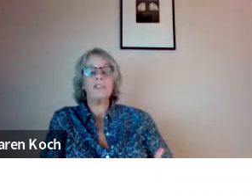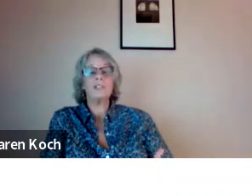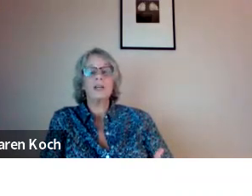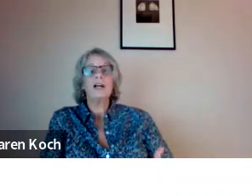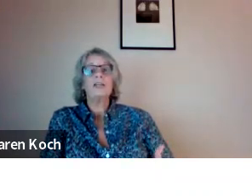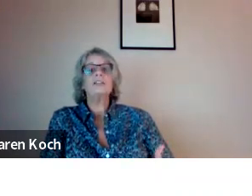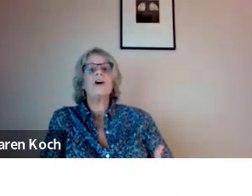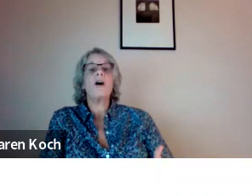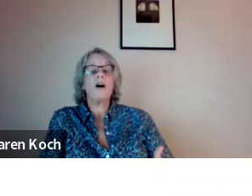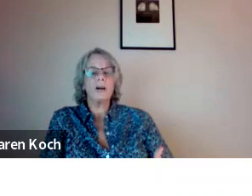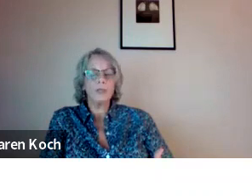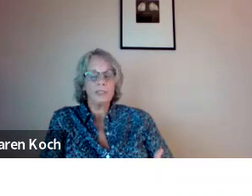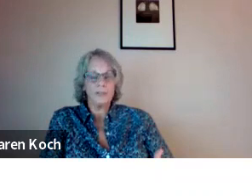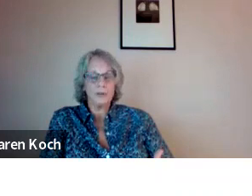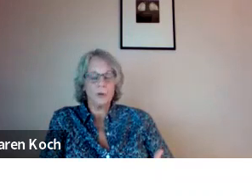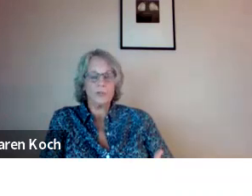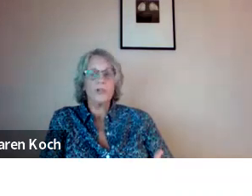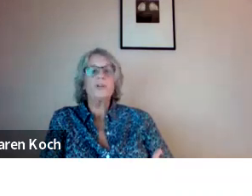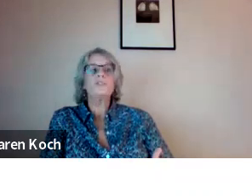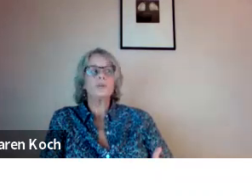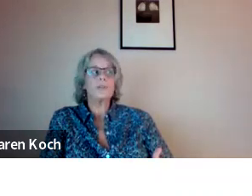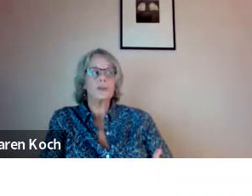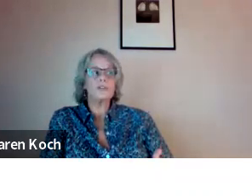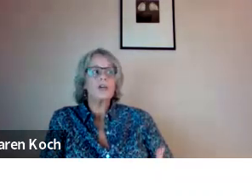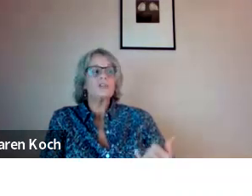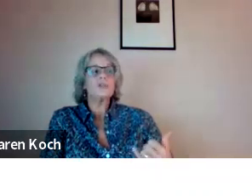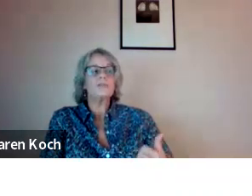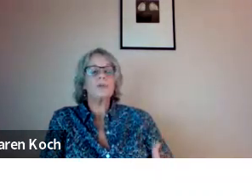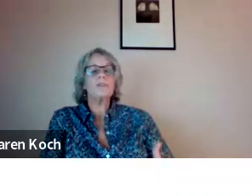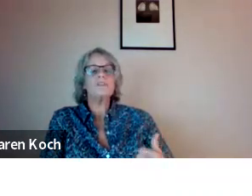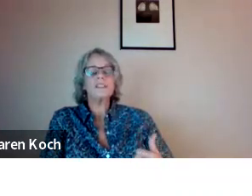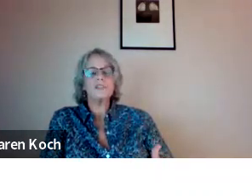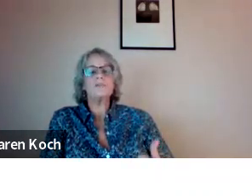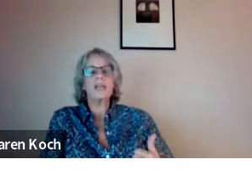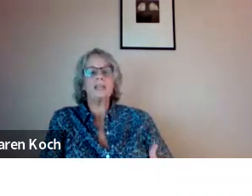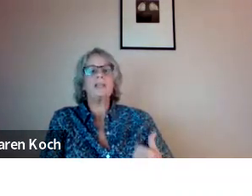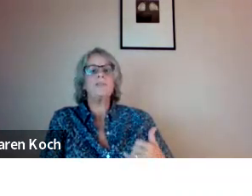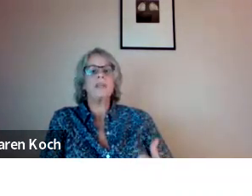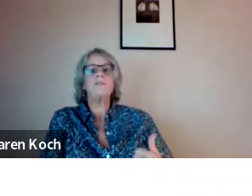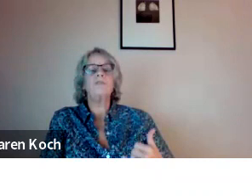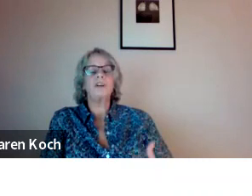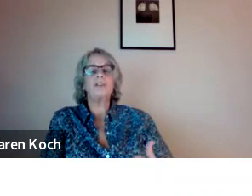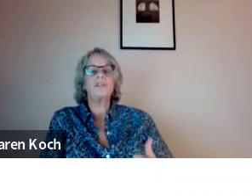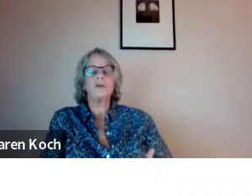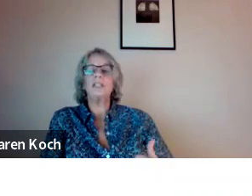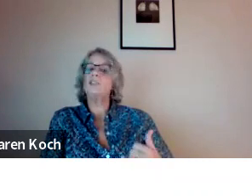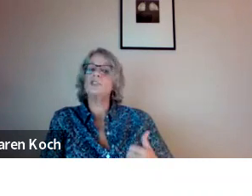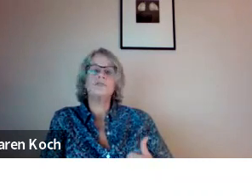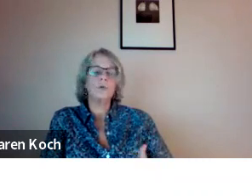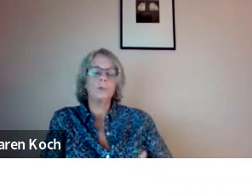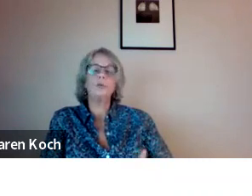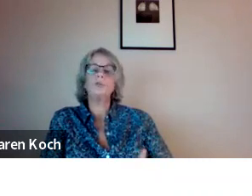the nation, is horribly difficult to reverse. So supportive decision-making can be a very,